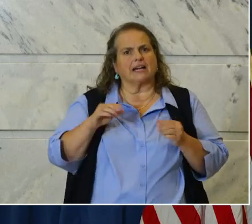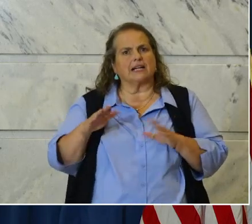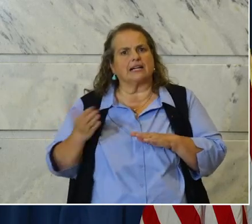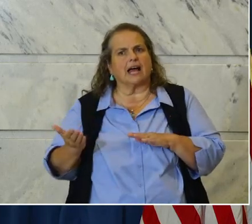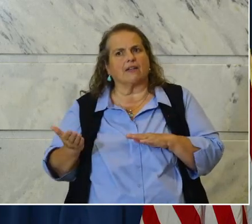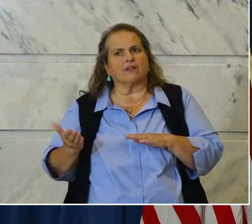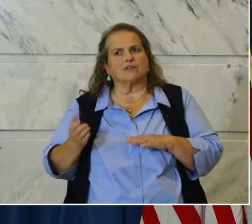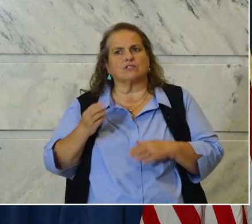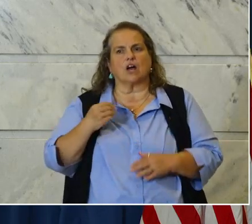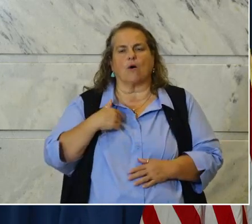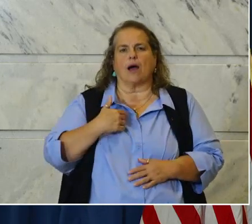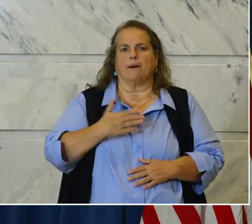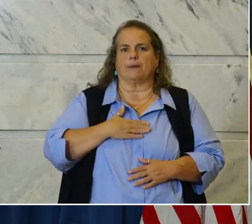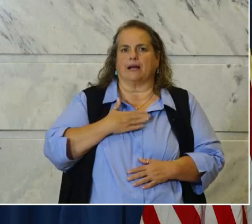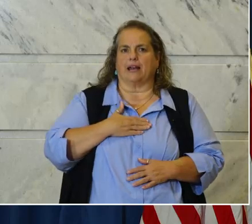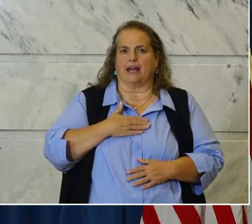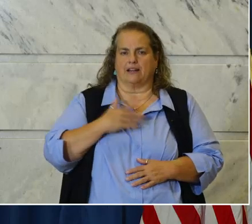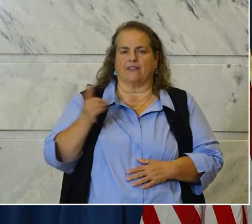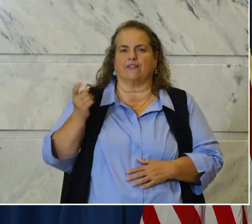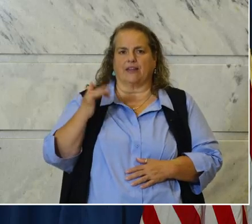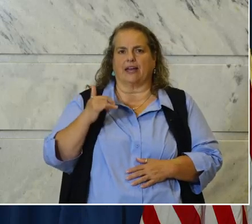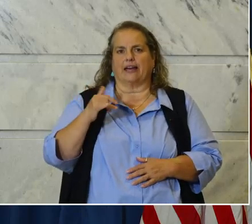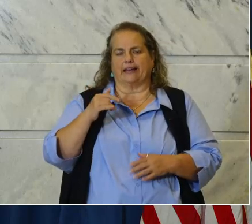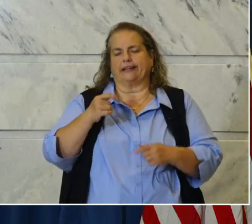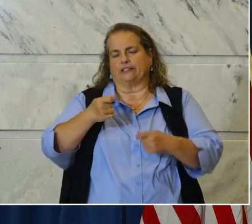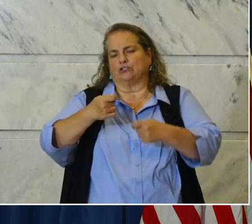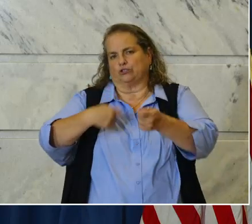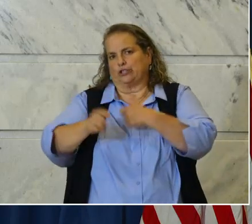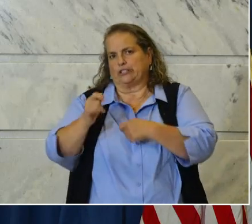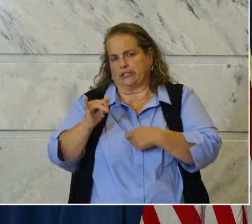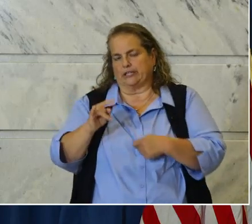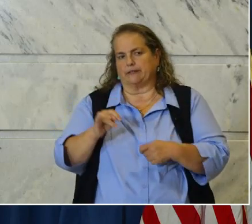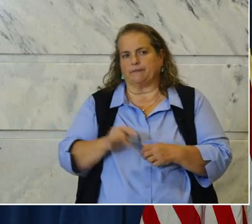so I'm glad that they're pulling it back. Stu?